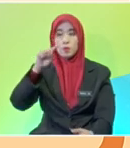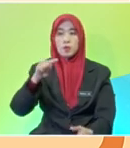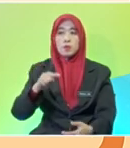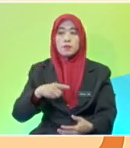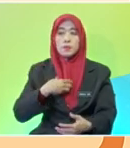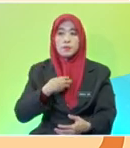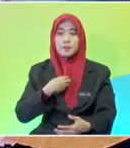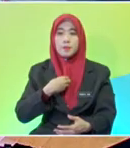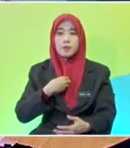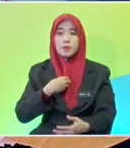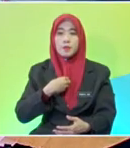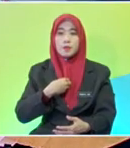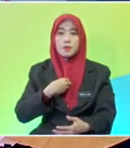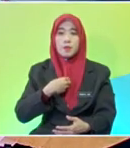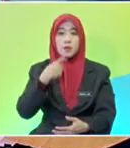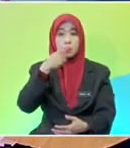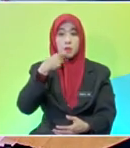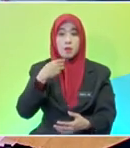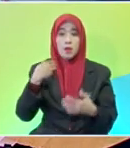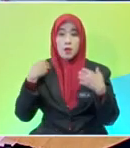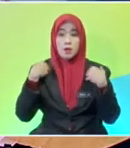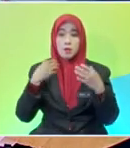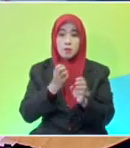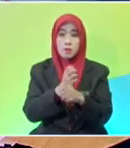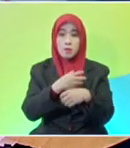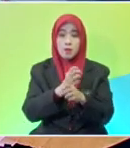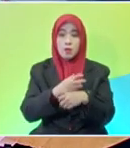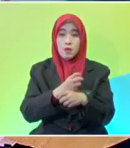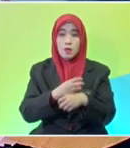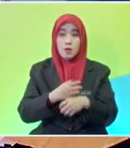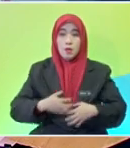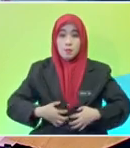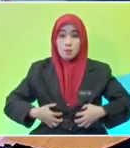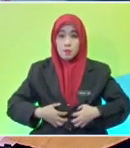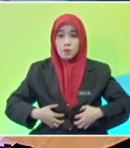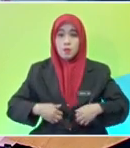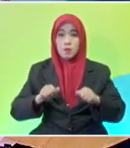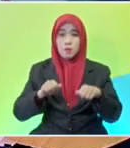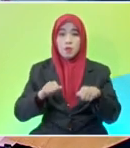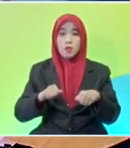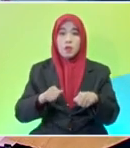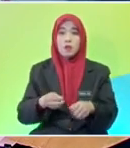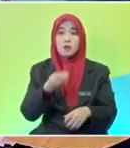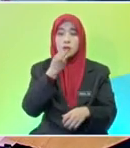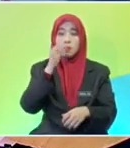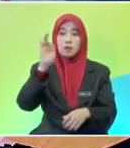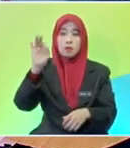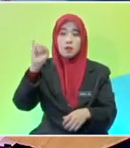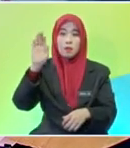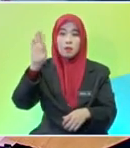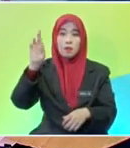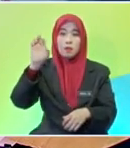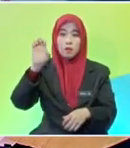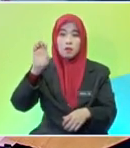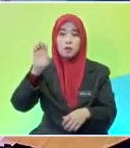Yes. So those have problem with the constipation, they can have fibers such as fruit and vegetables. And water, teacher, right? Oh, yeah,